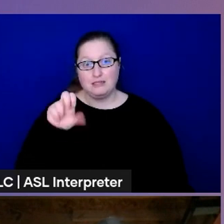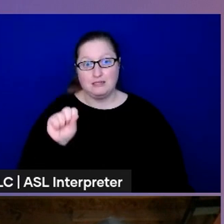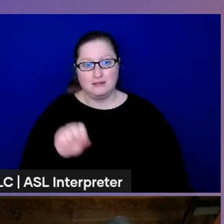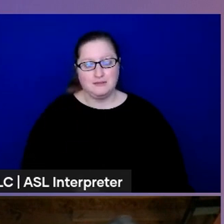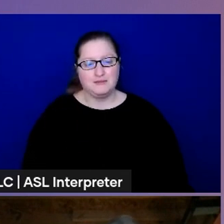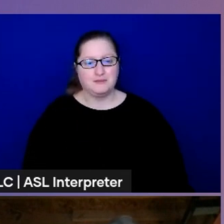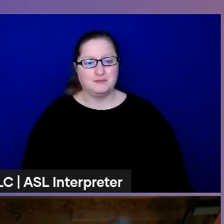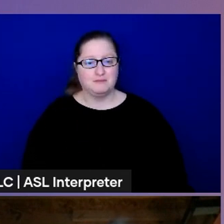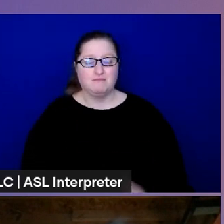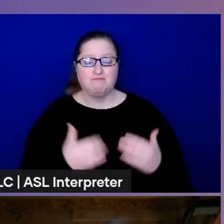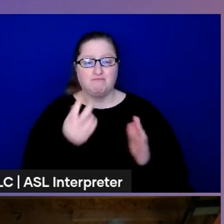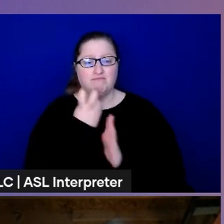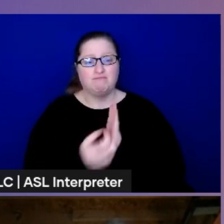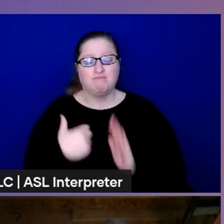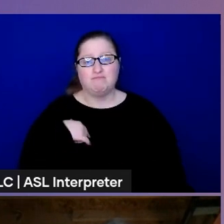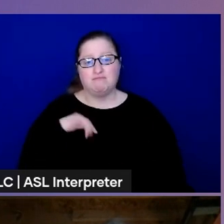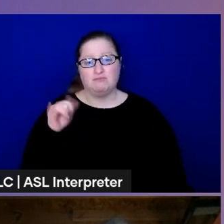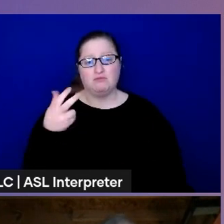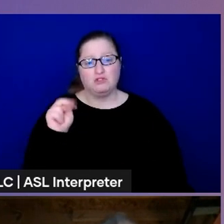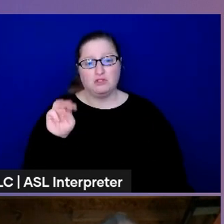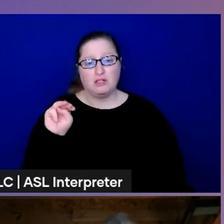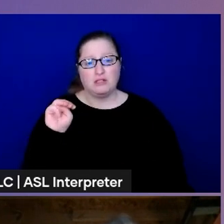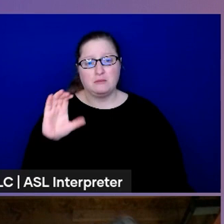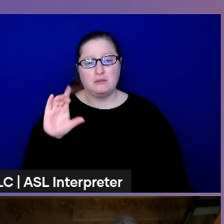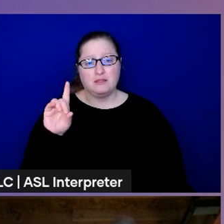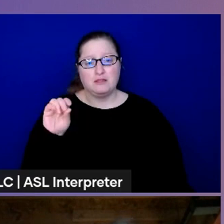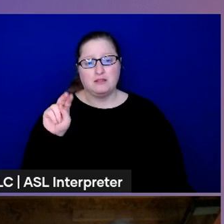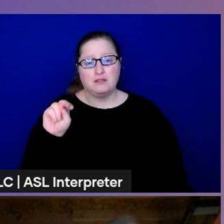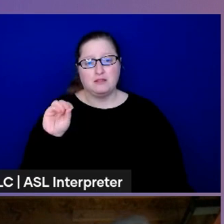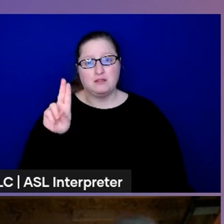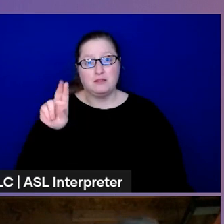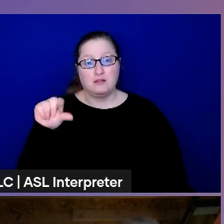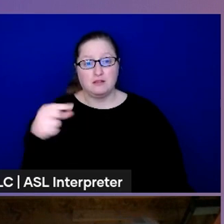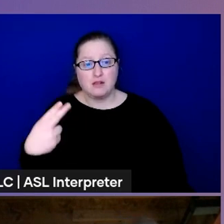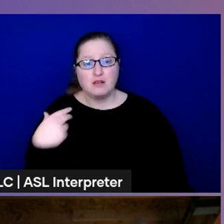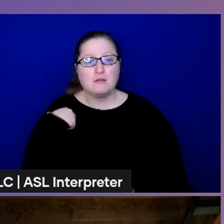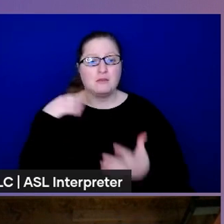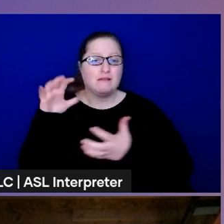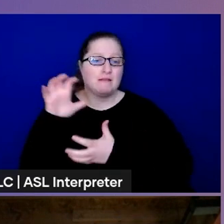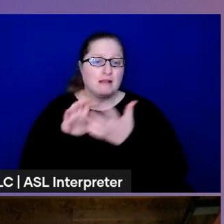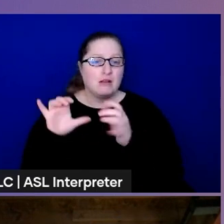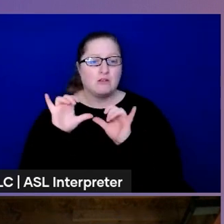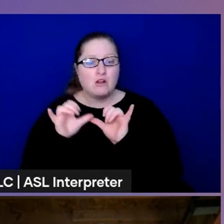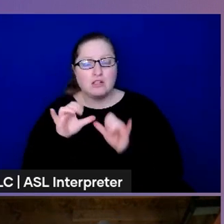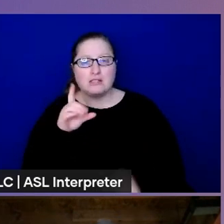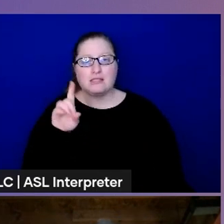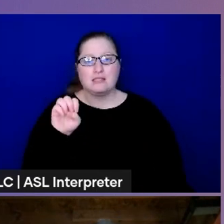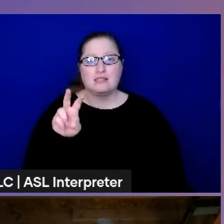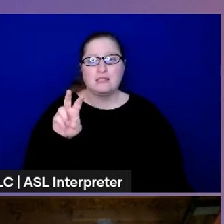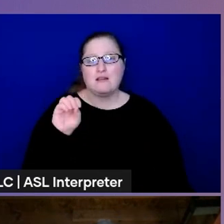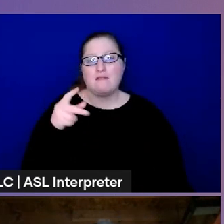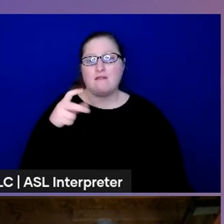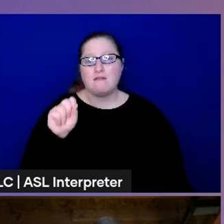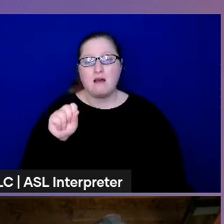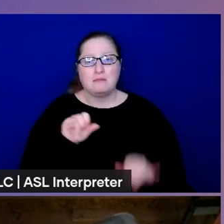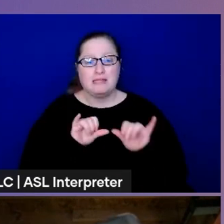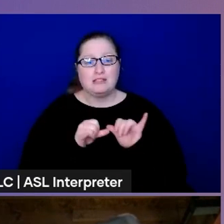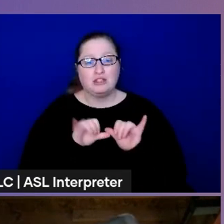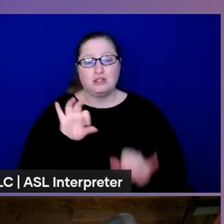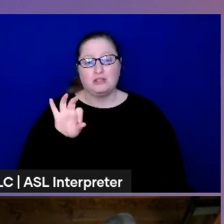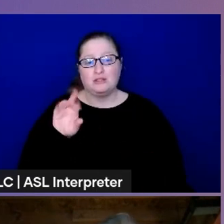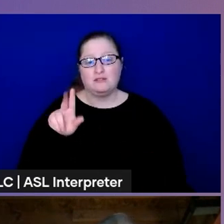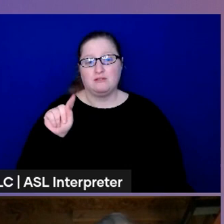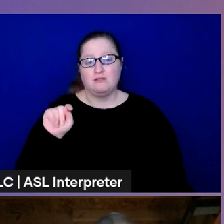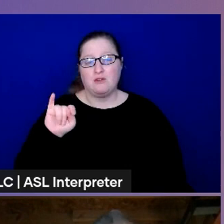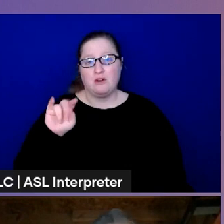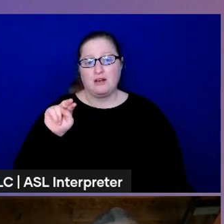So I'm John McDonough. I'm a cloud architect and cloud DevOps engineer at Fortinet. You can follow me on